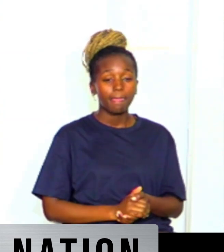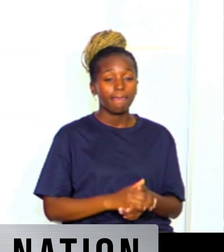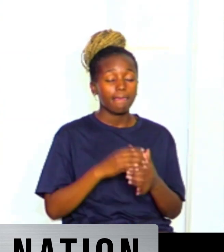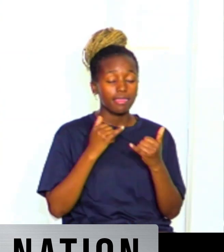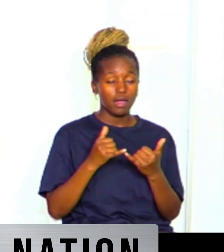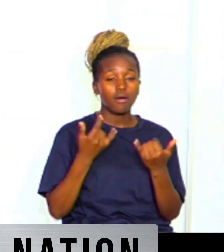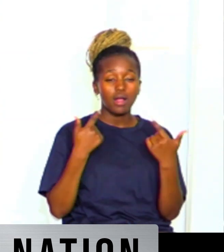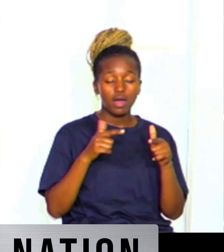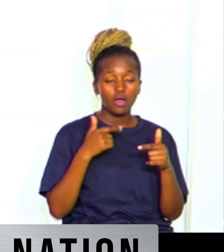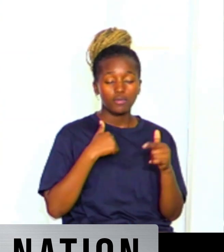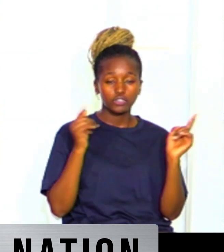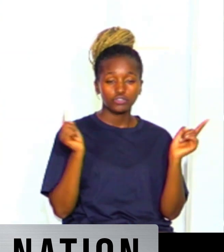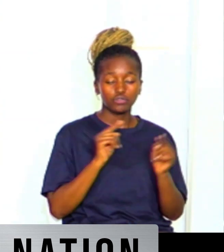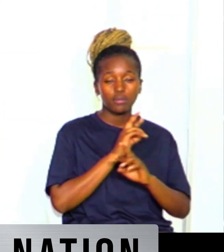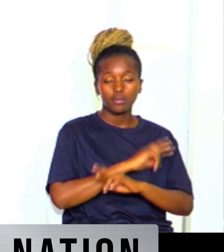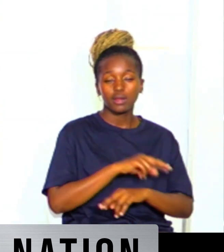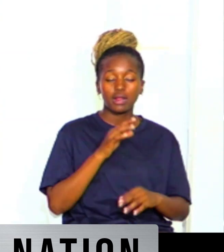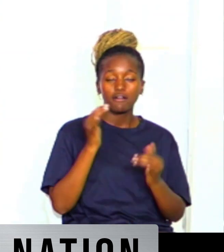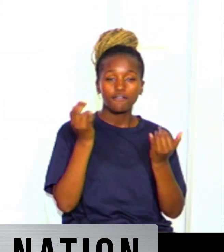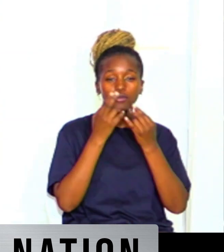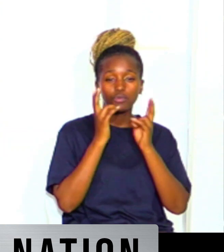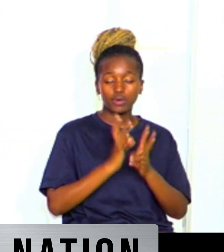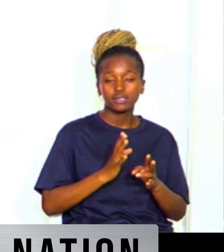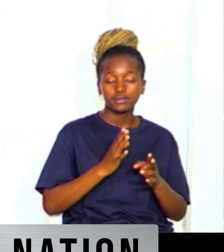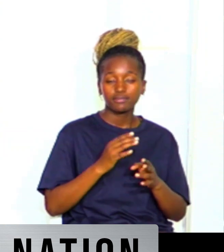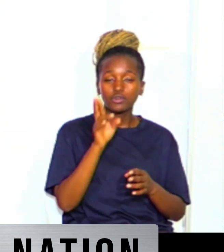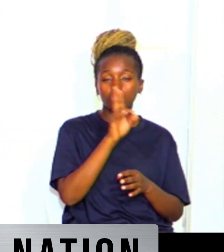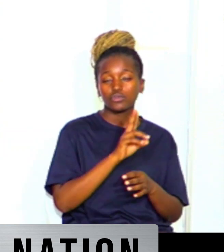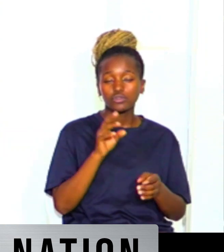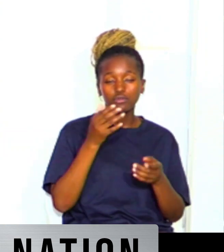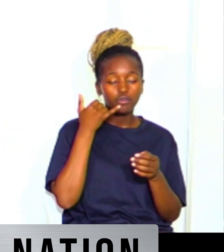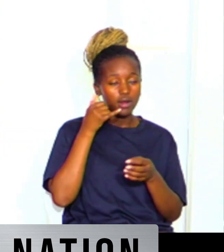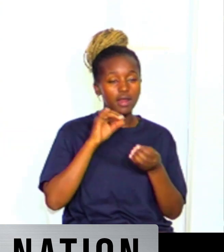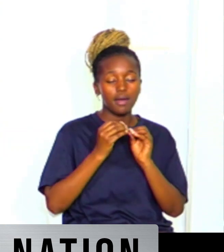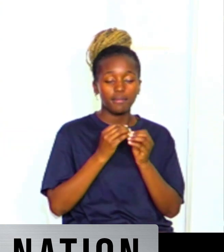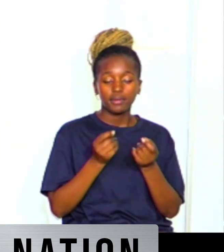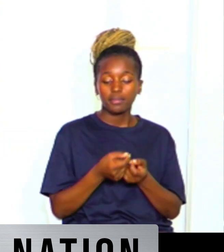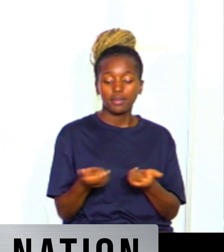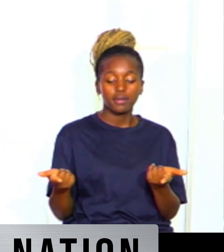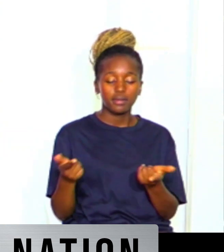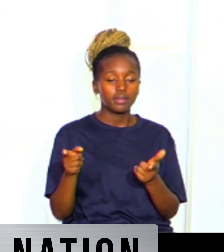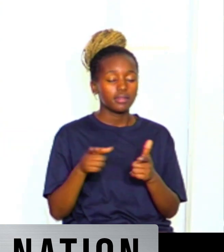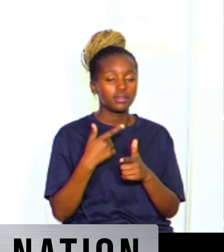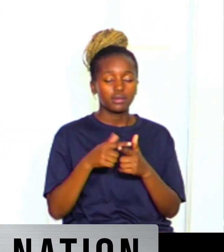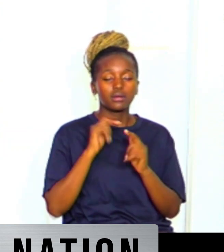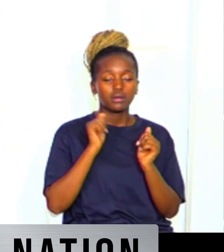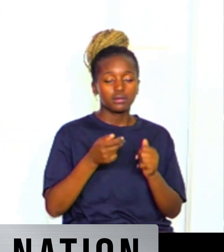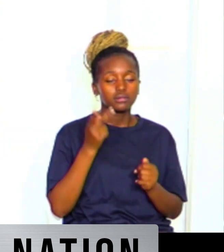Viewers, 01119803884. See you after the break.